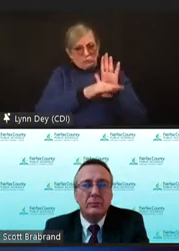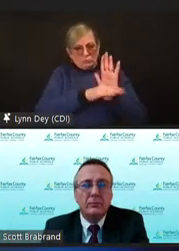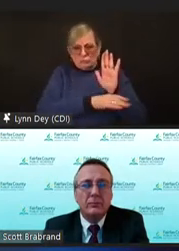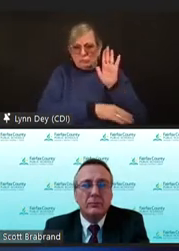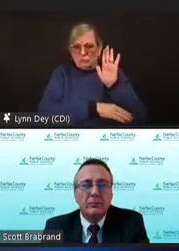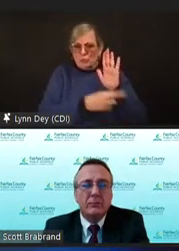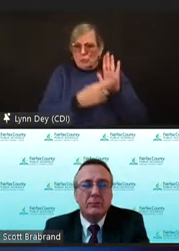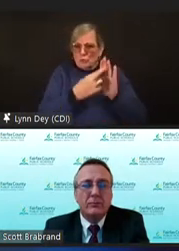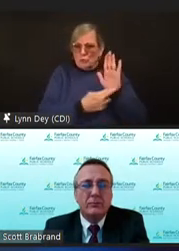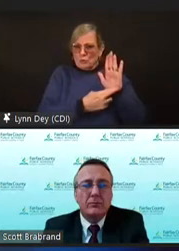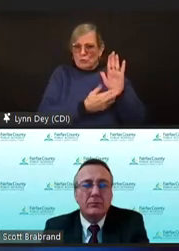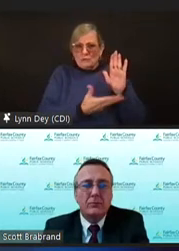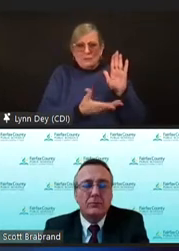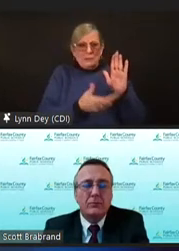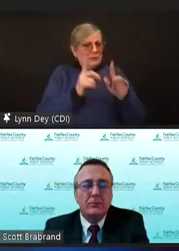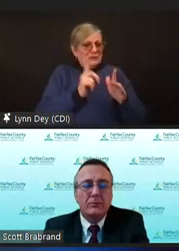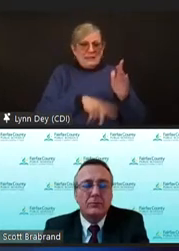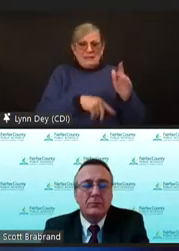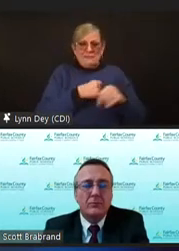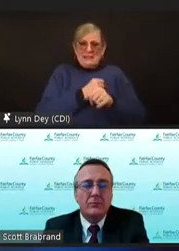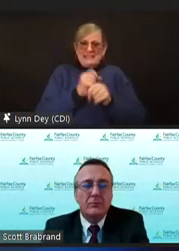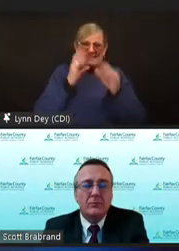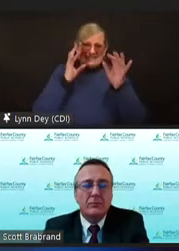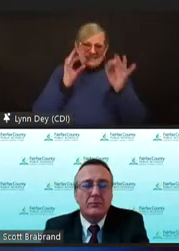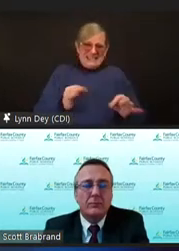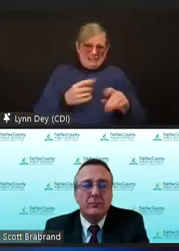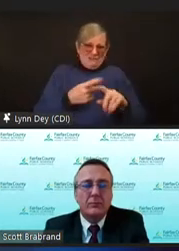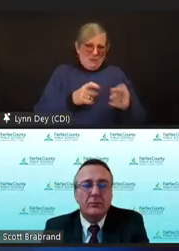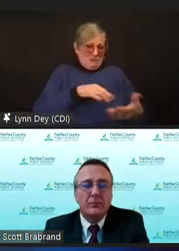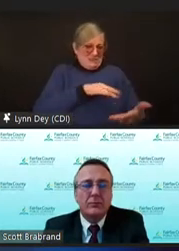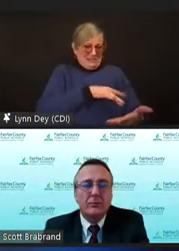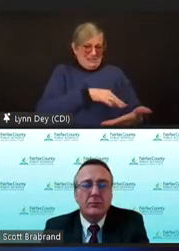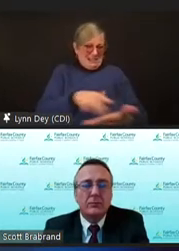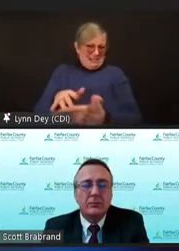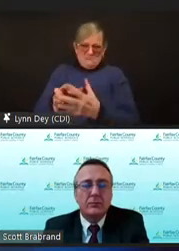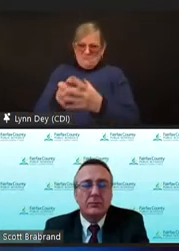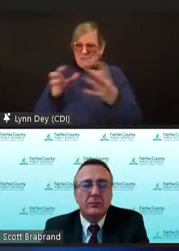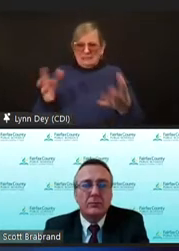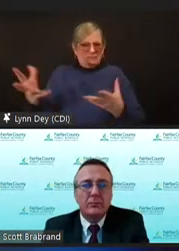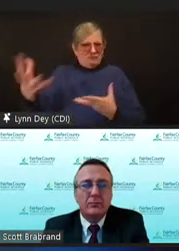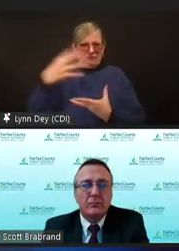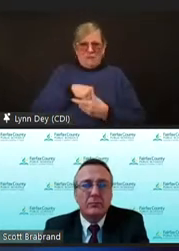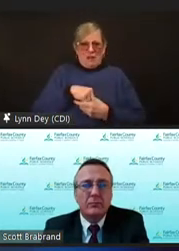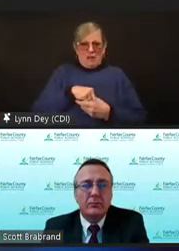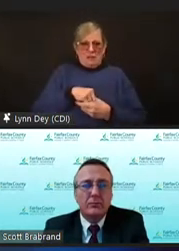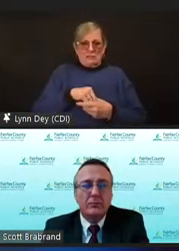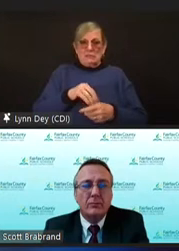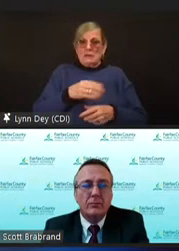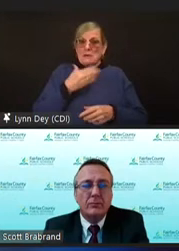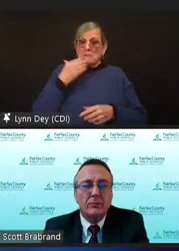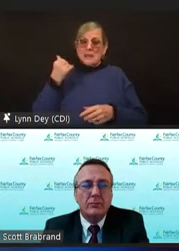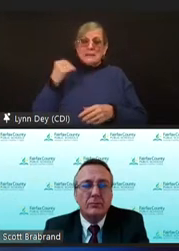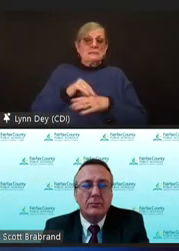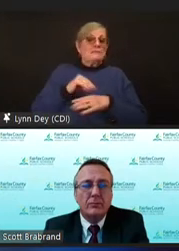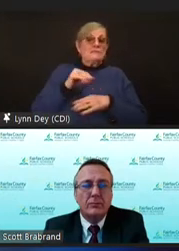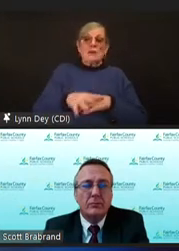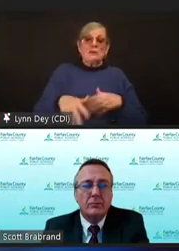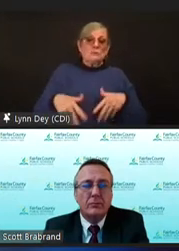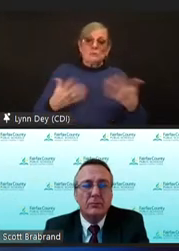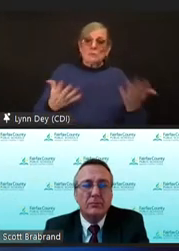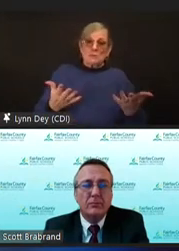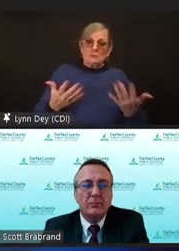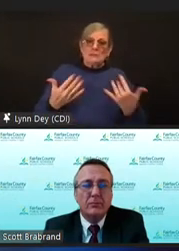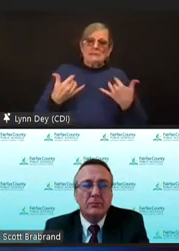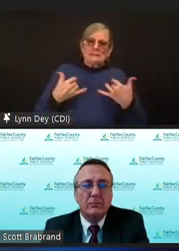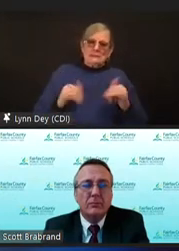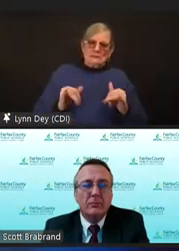conclusions. There's a lot that's evolving. But the best advice that can be given is that still masks are the way to